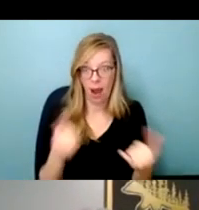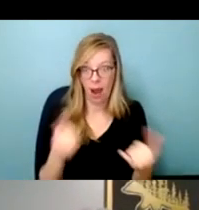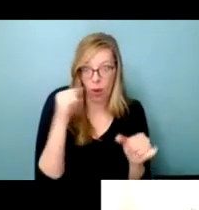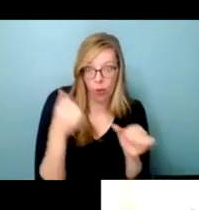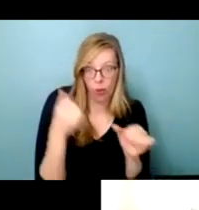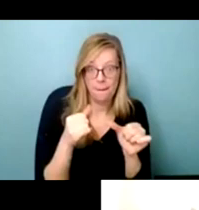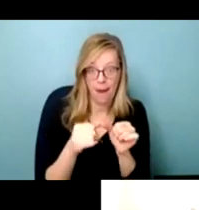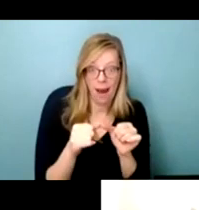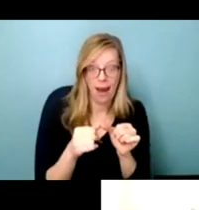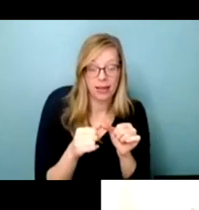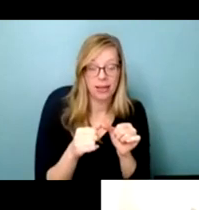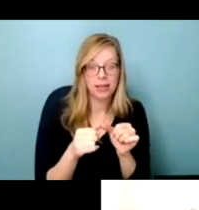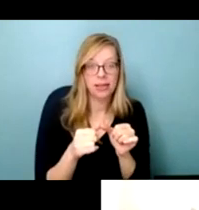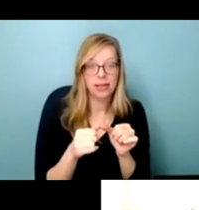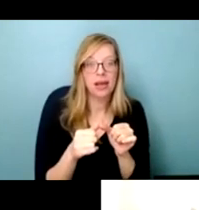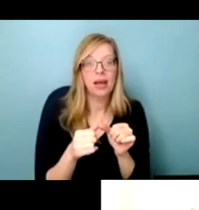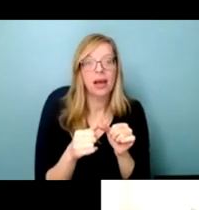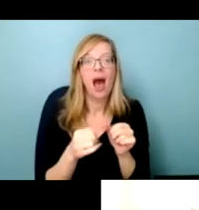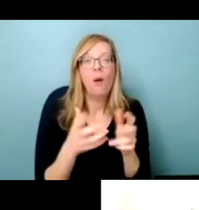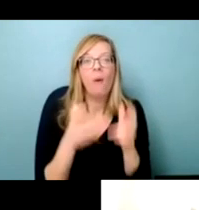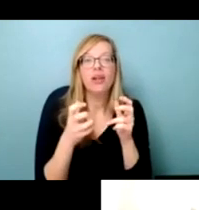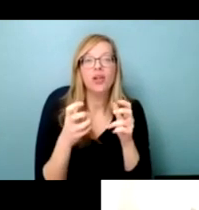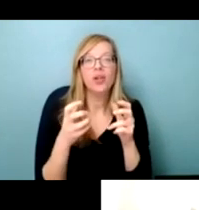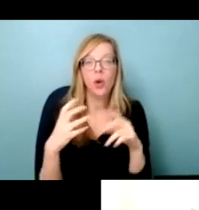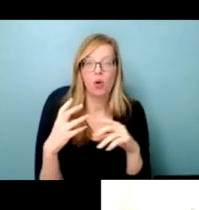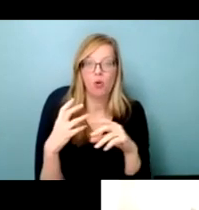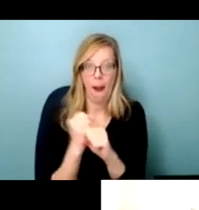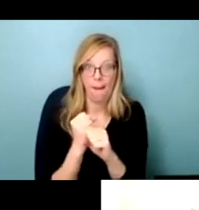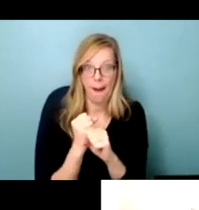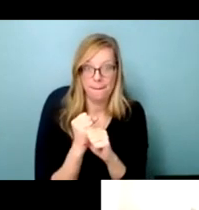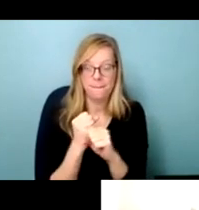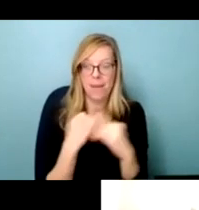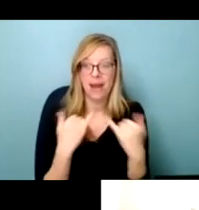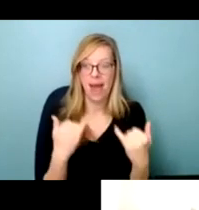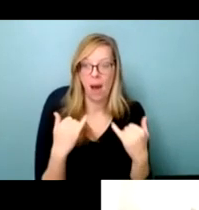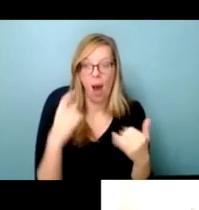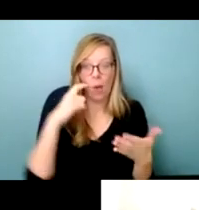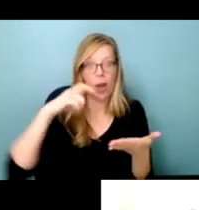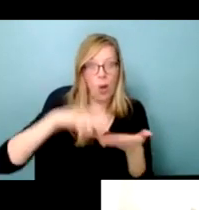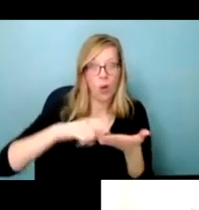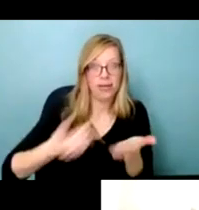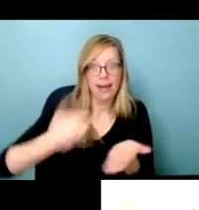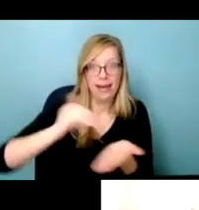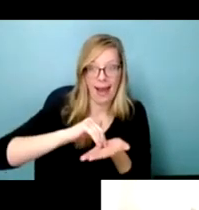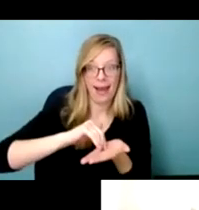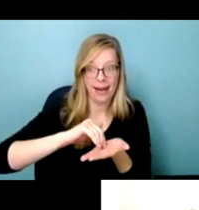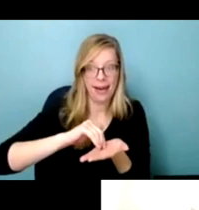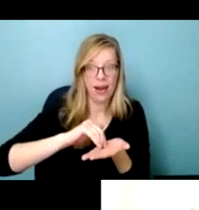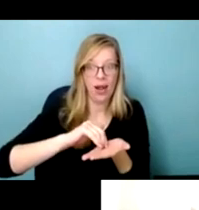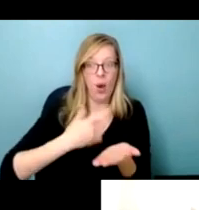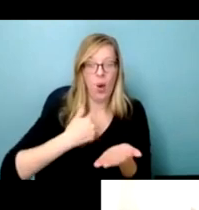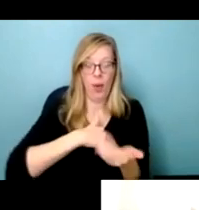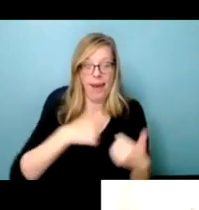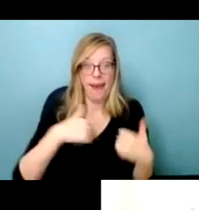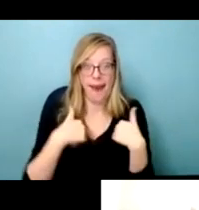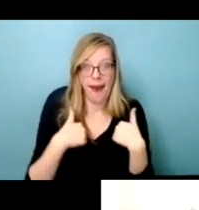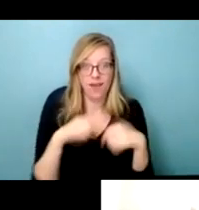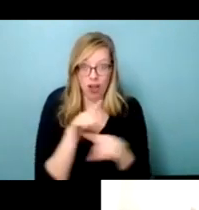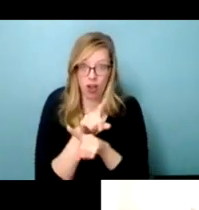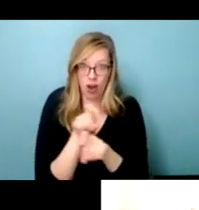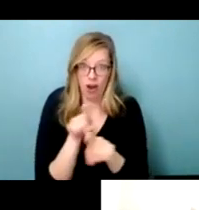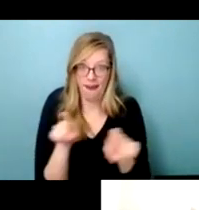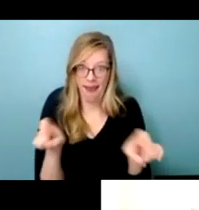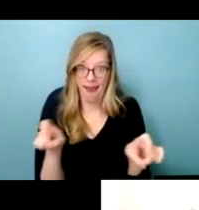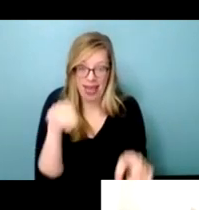and do wrap up on here. I will note again that we have a survey I'm putting into the